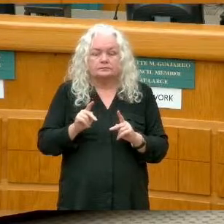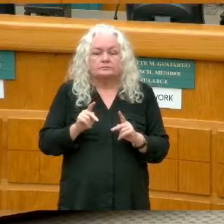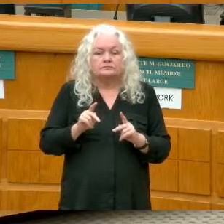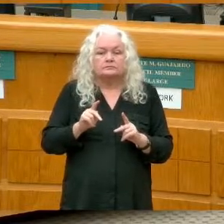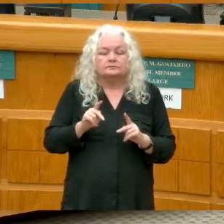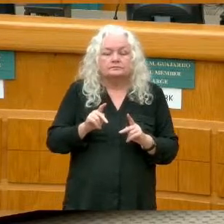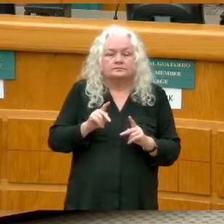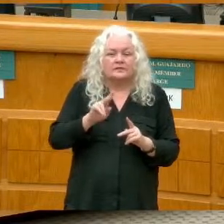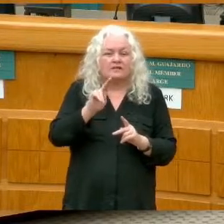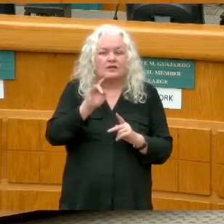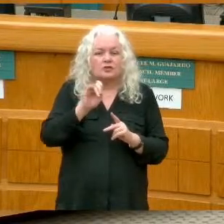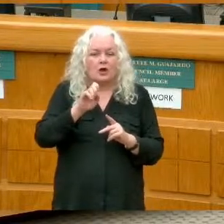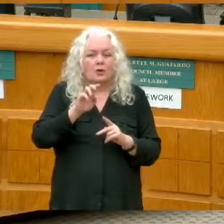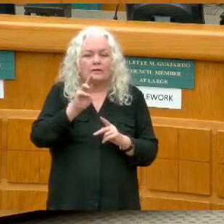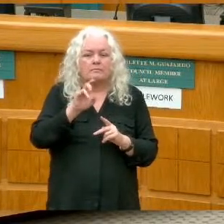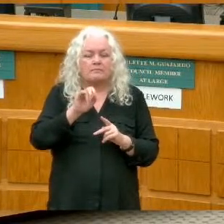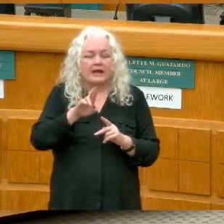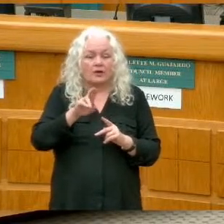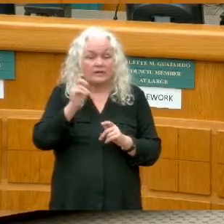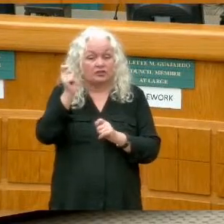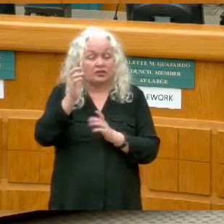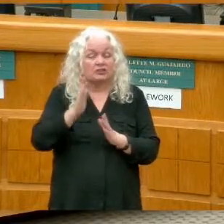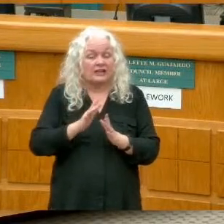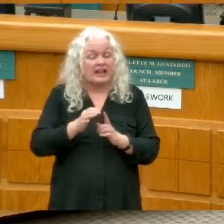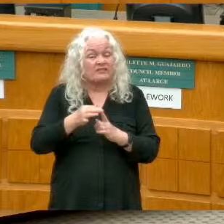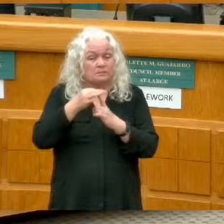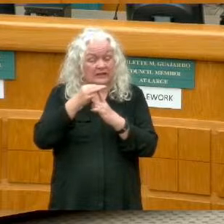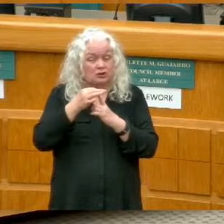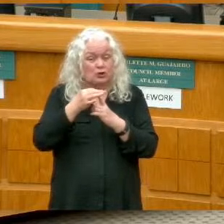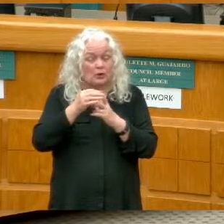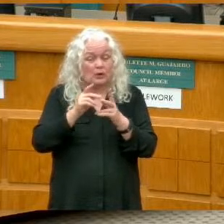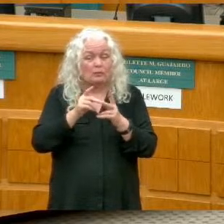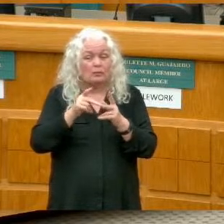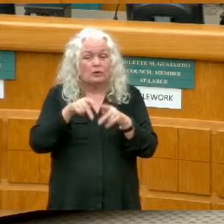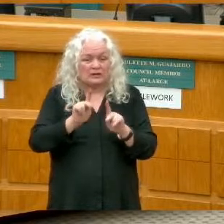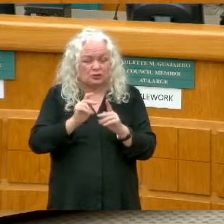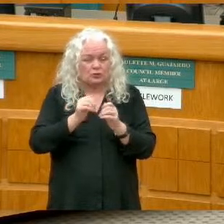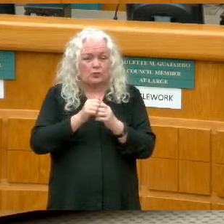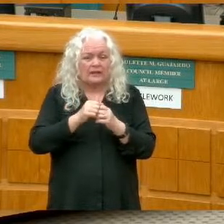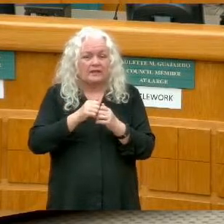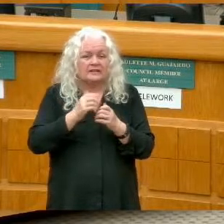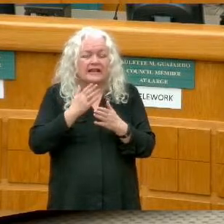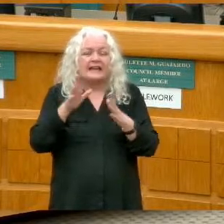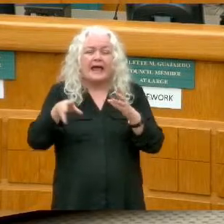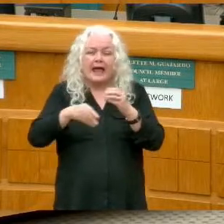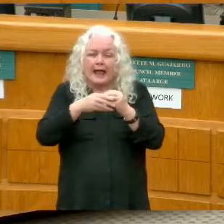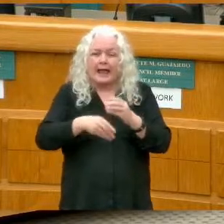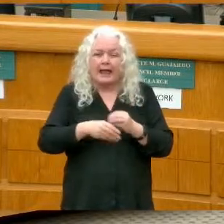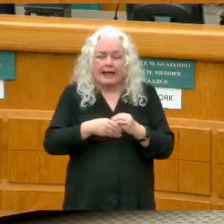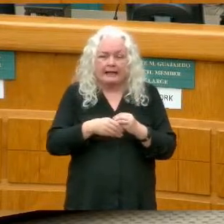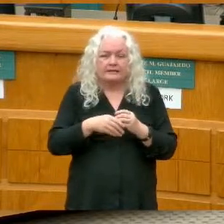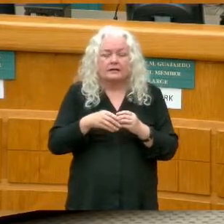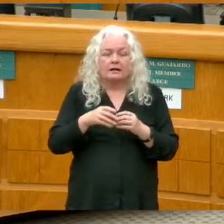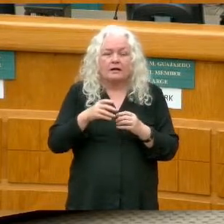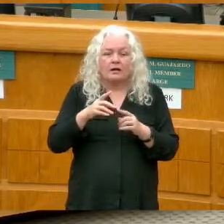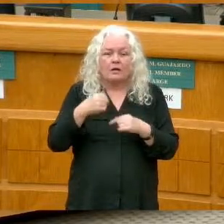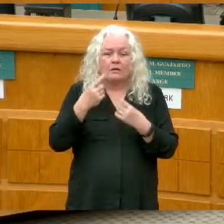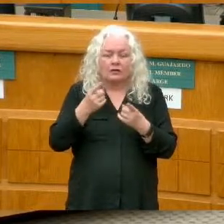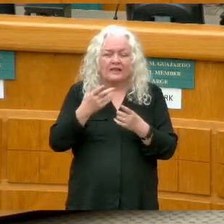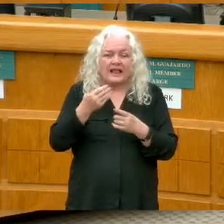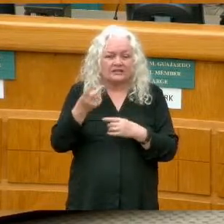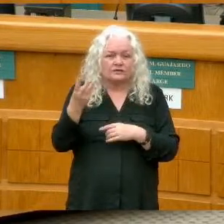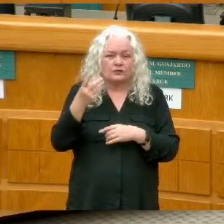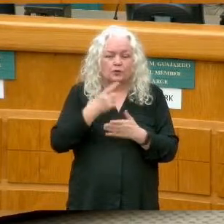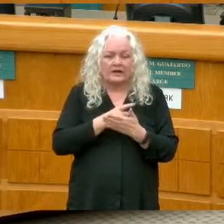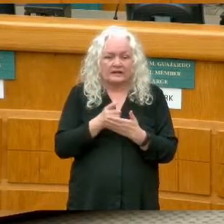There's a note where the mayor and the judge can grant special permission if safety protocols are in place, and we've had some of those that have come in over the last couple